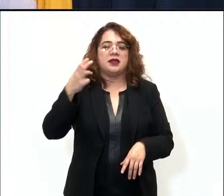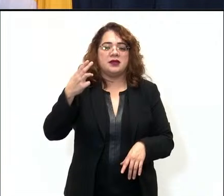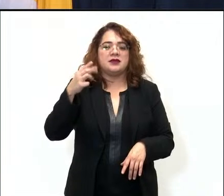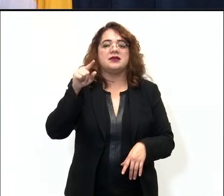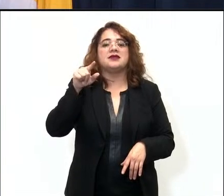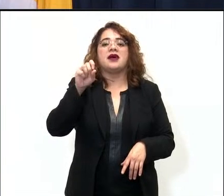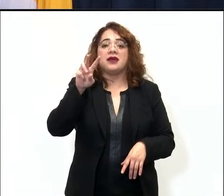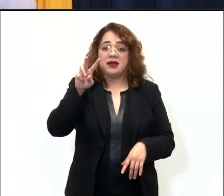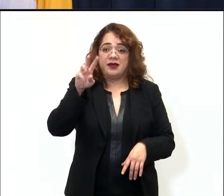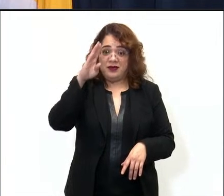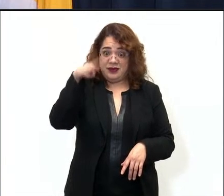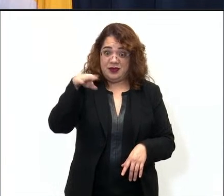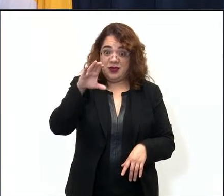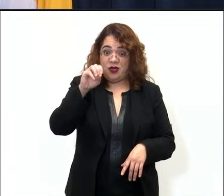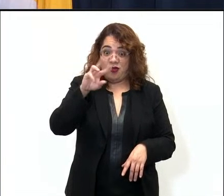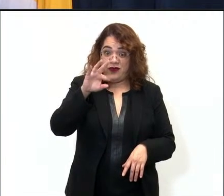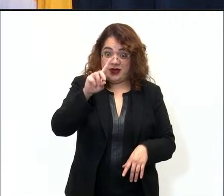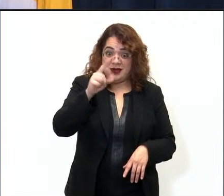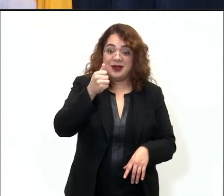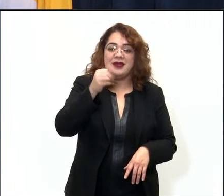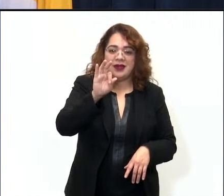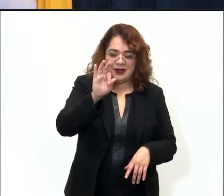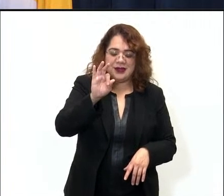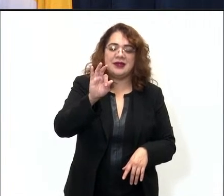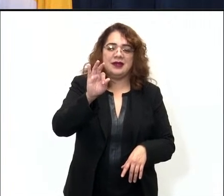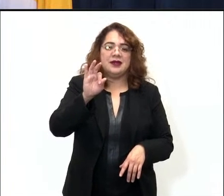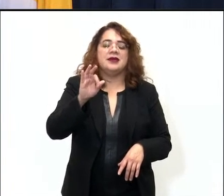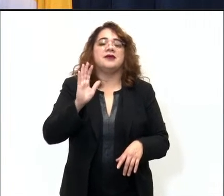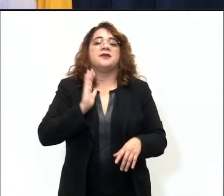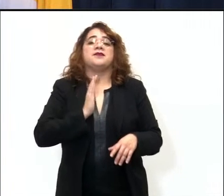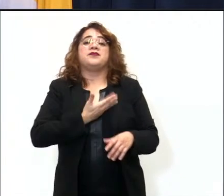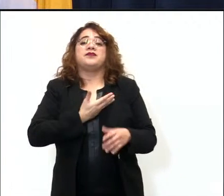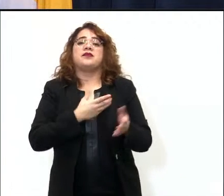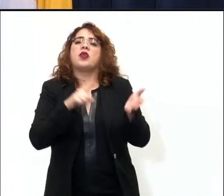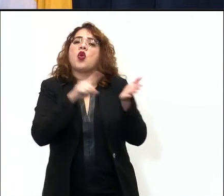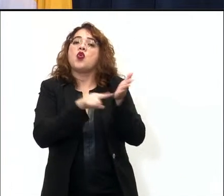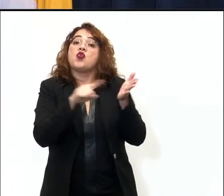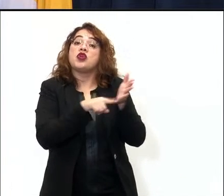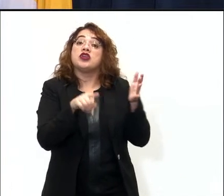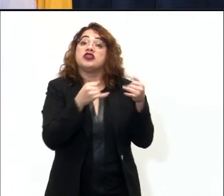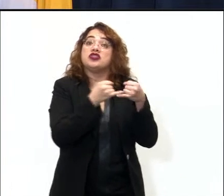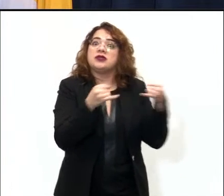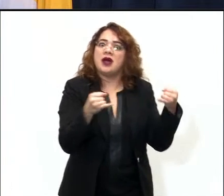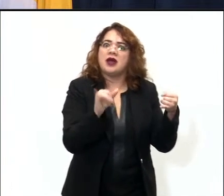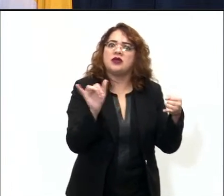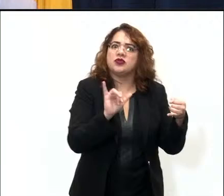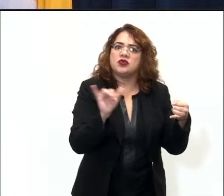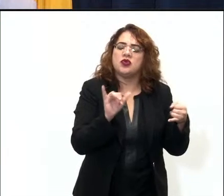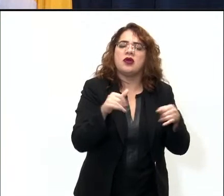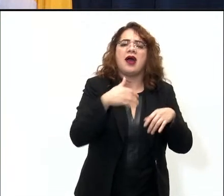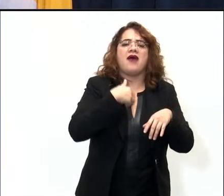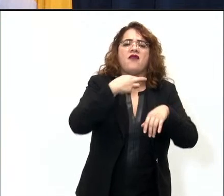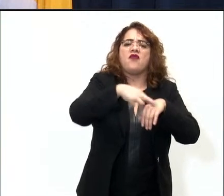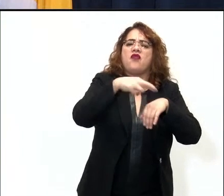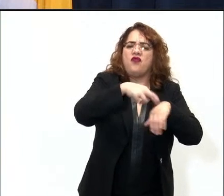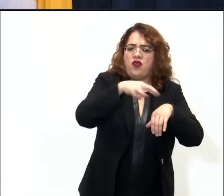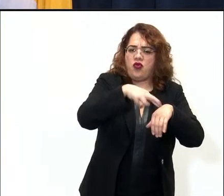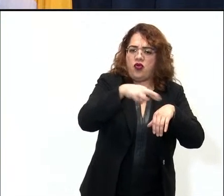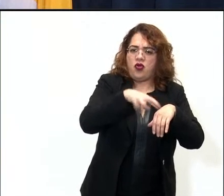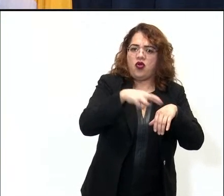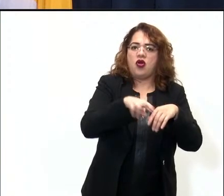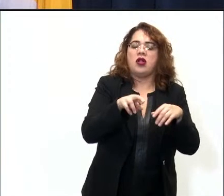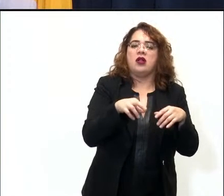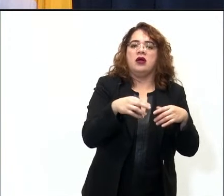resources. So we have expanded our resource line by adding an online resource and referral platform to the